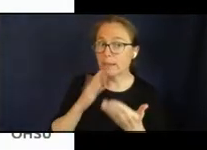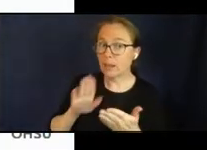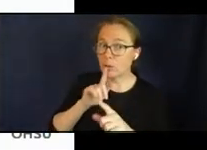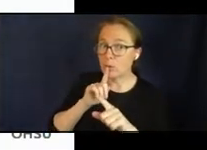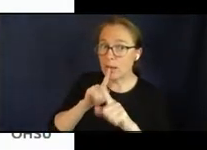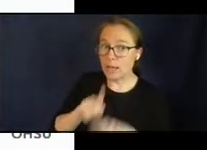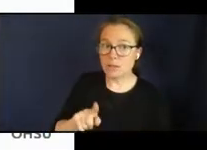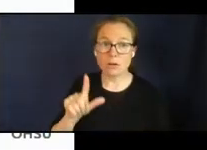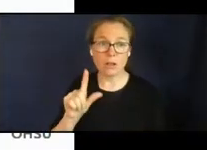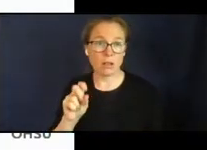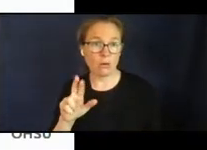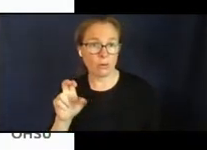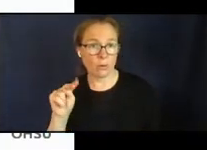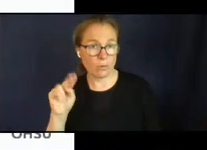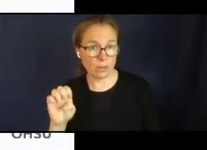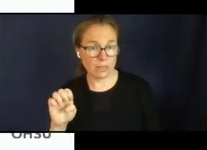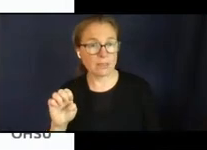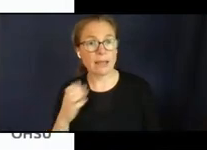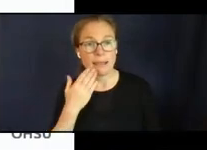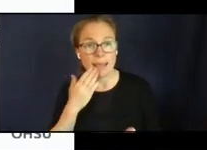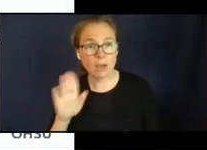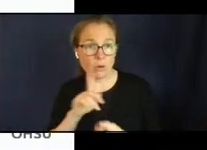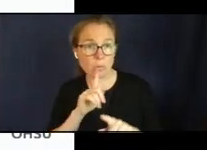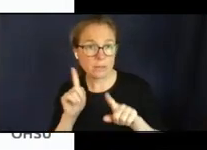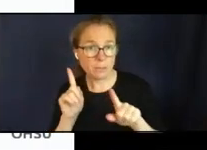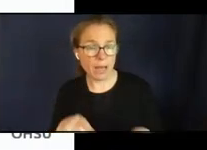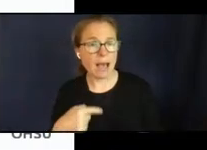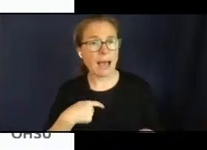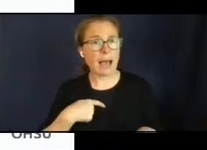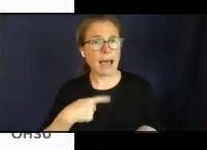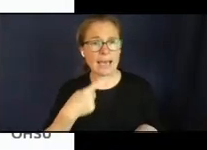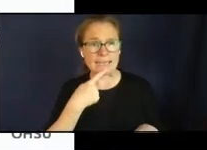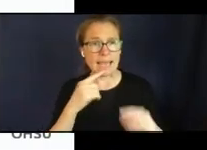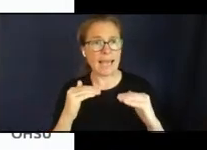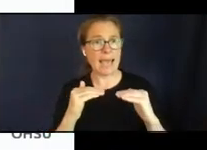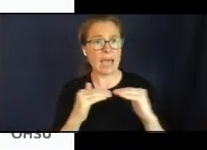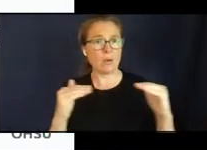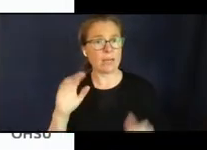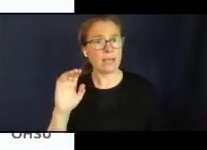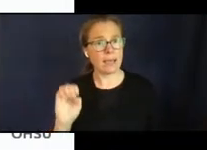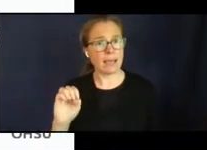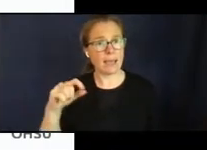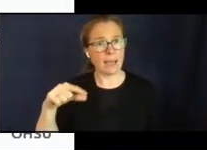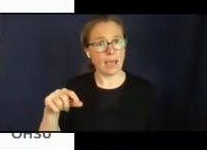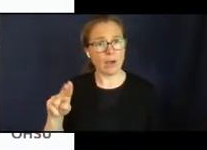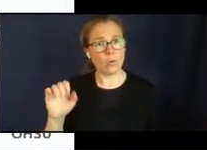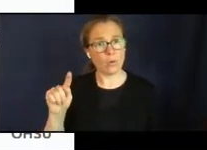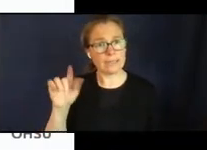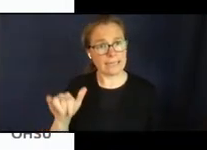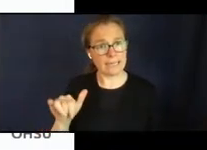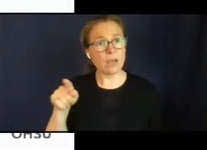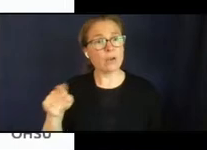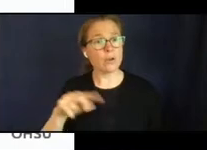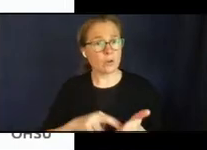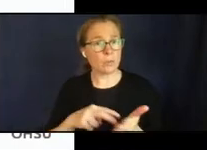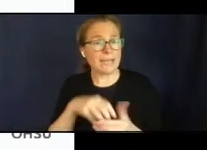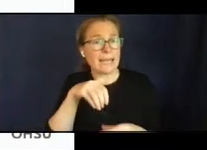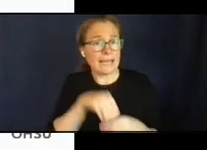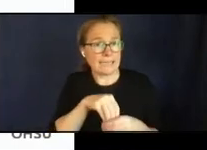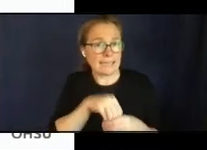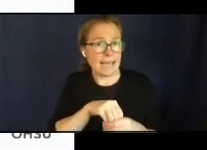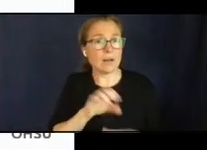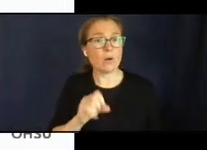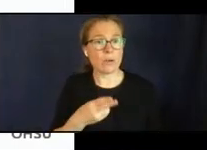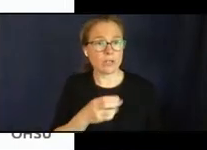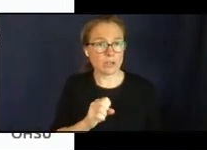I really appreciate the response. And when I say equity, I appreciate that you're talking about internal to OHSU, yeah. But I understand the